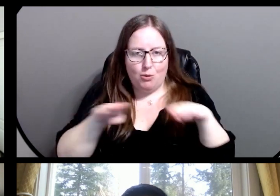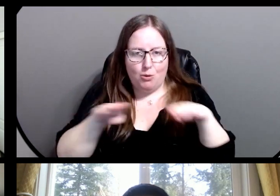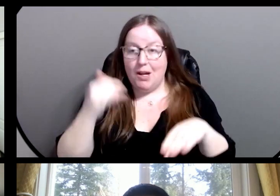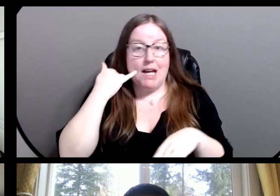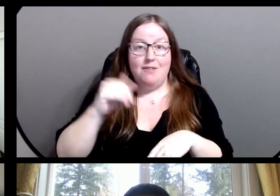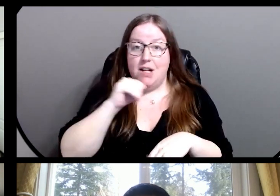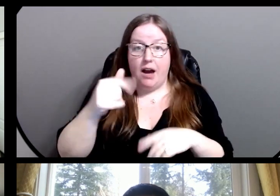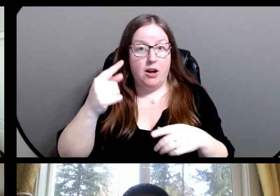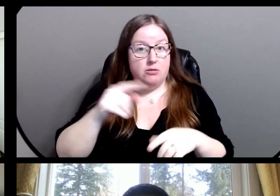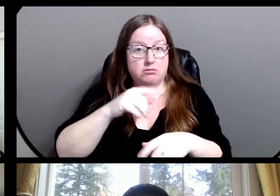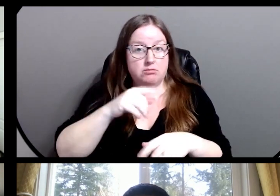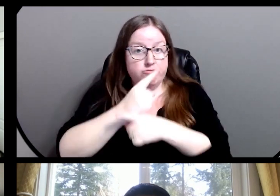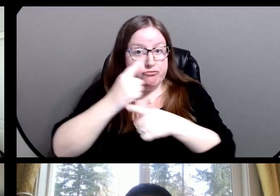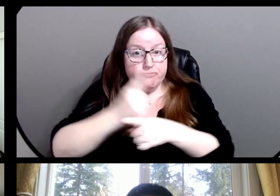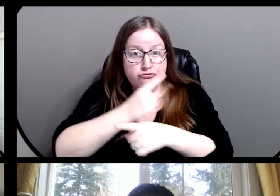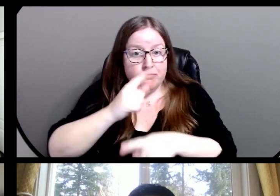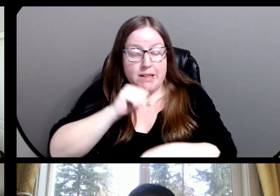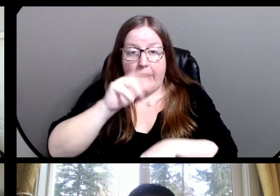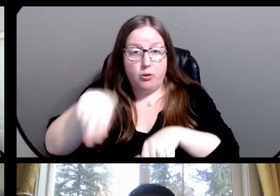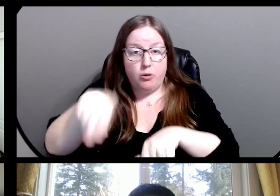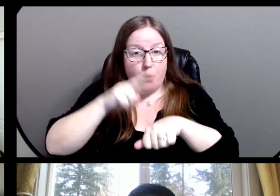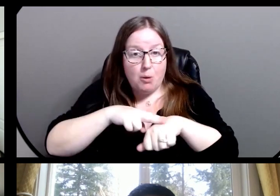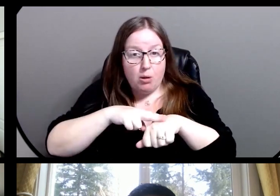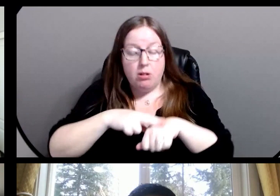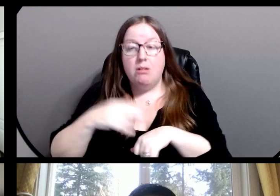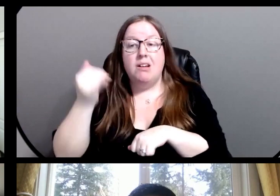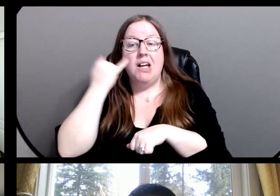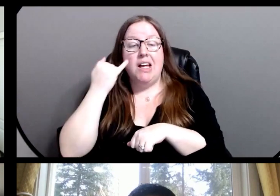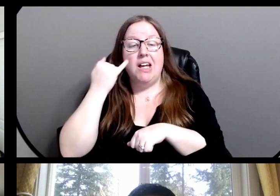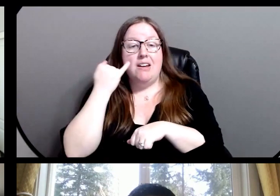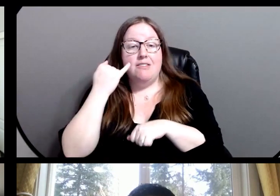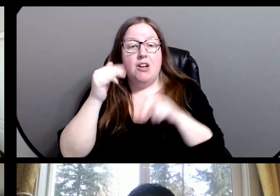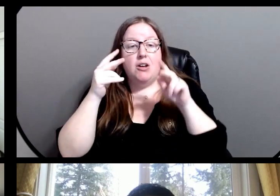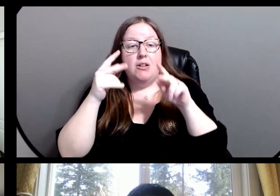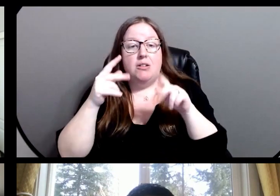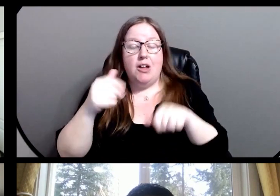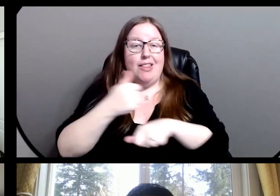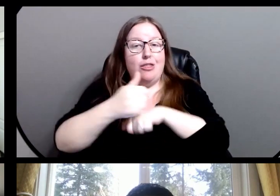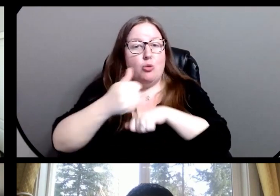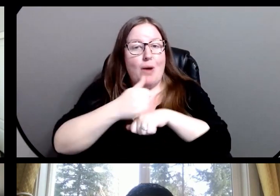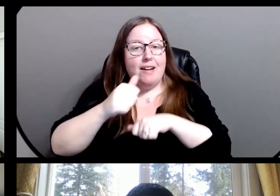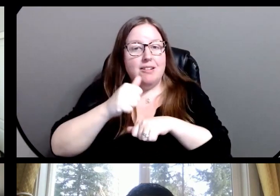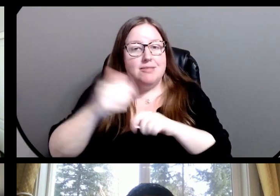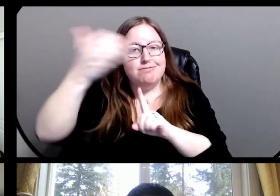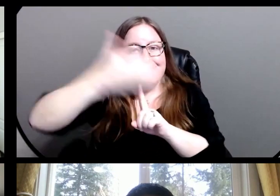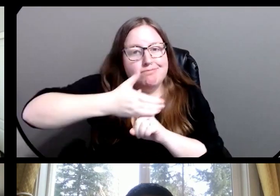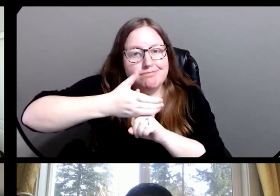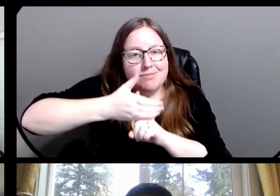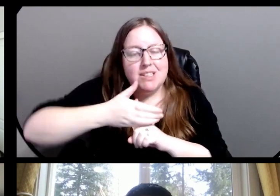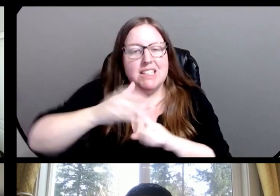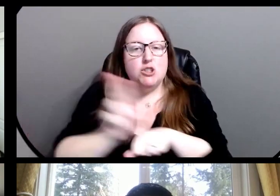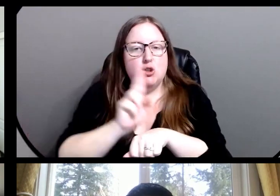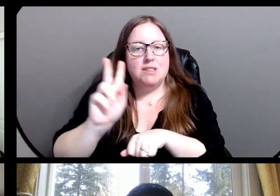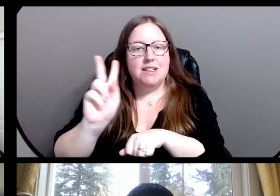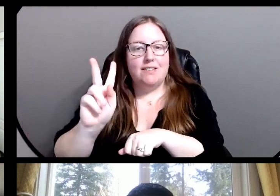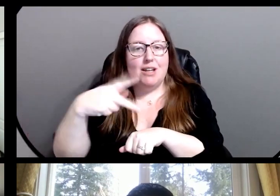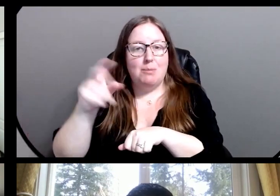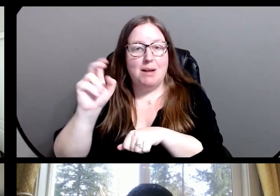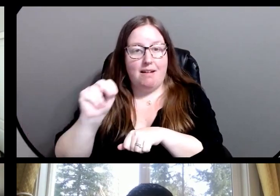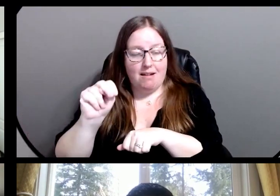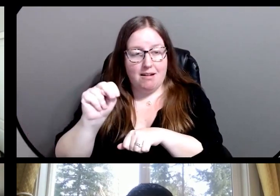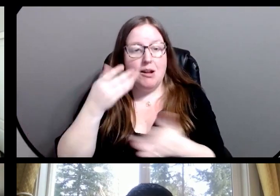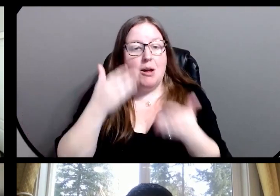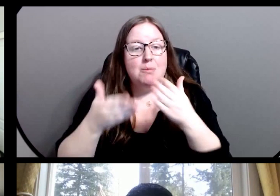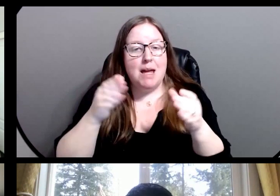abnormal, let's say somebody is using a threat actor or some suspicious actor is using a VPN that's maybe